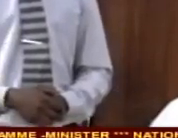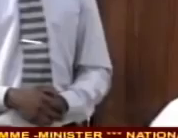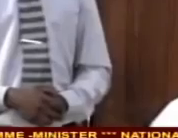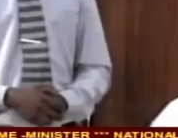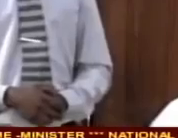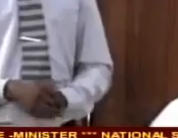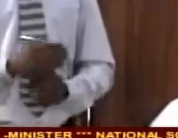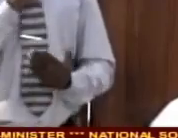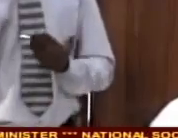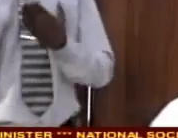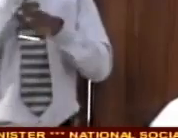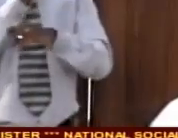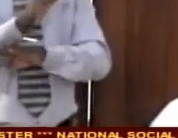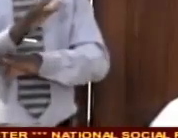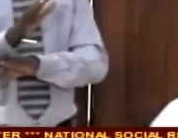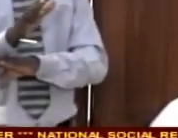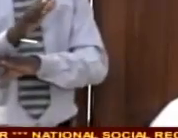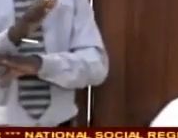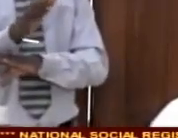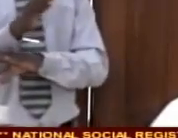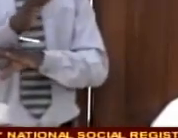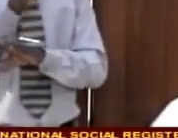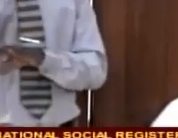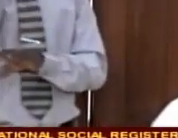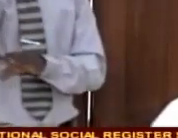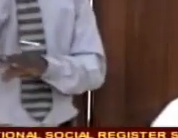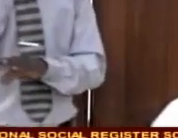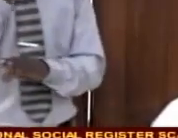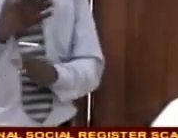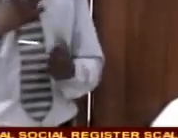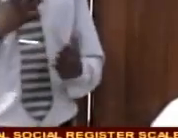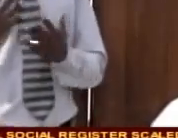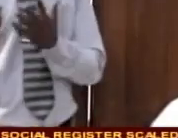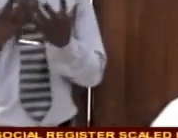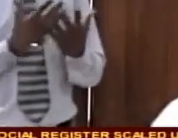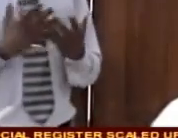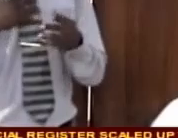Good evening, sirs and my colleagues.